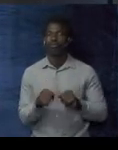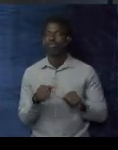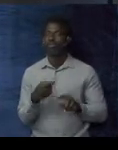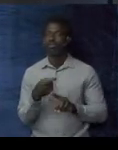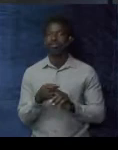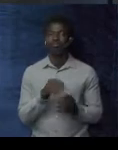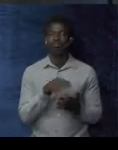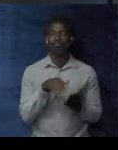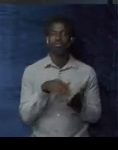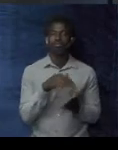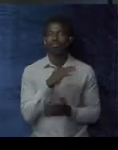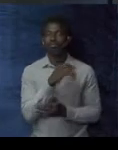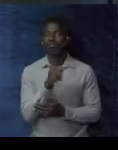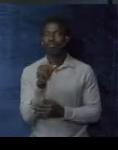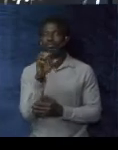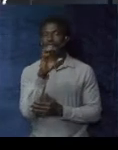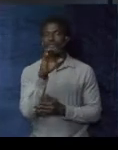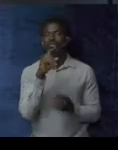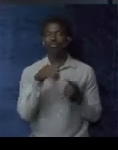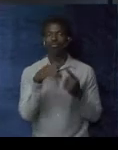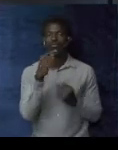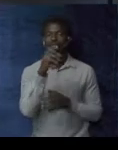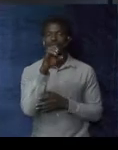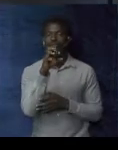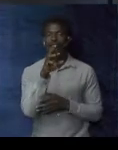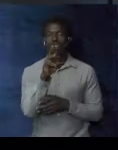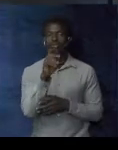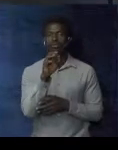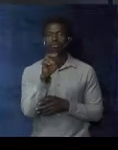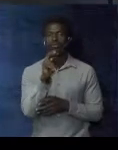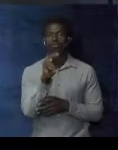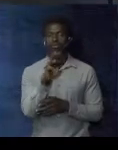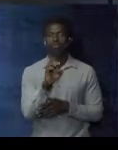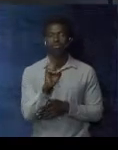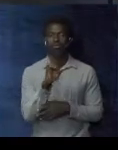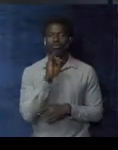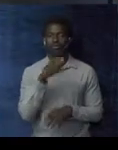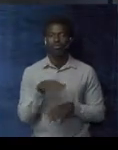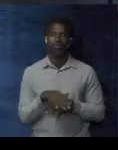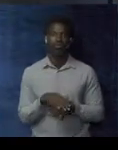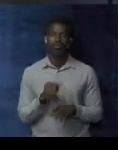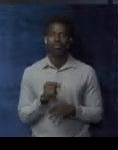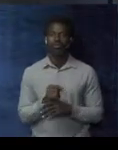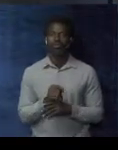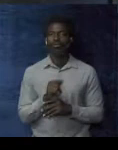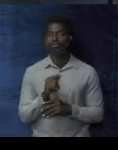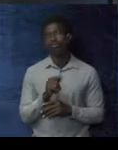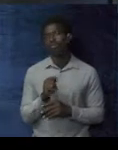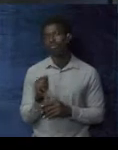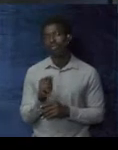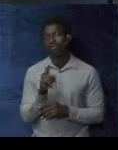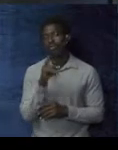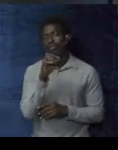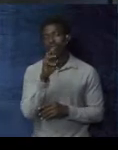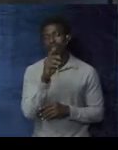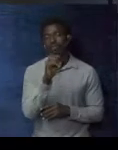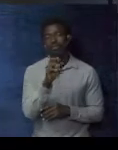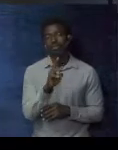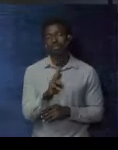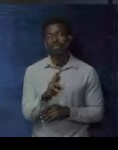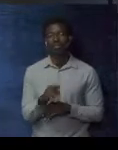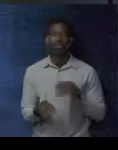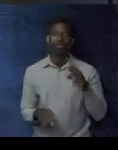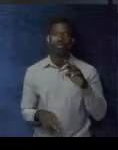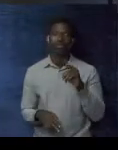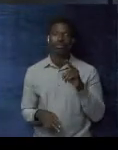The distance from the center of a circle to the circumference is called, we've just talked about that. The options are